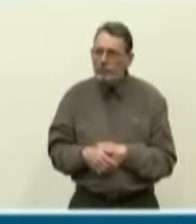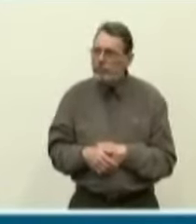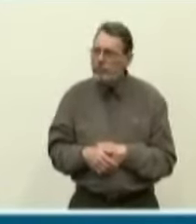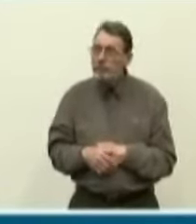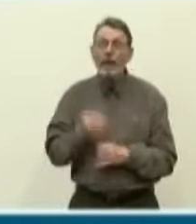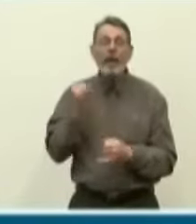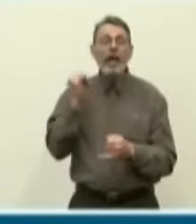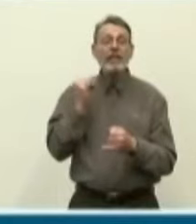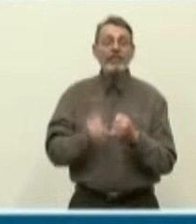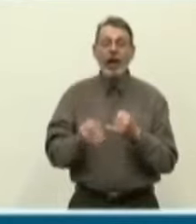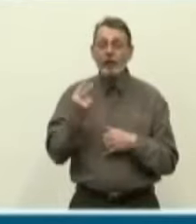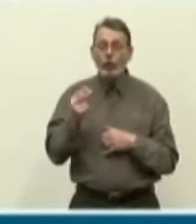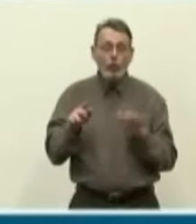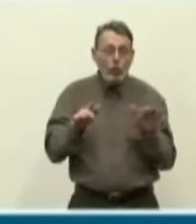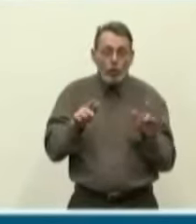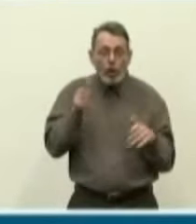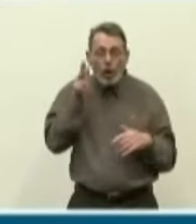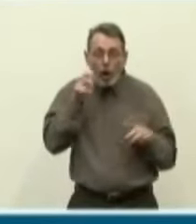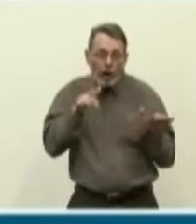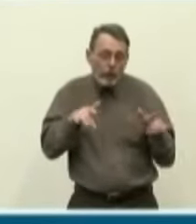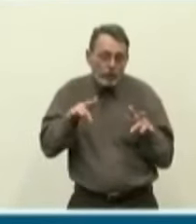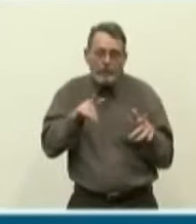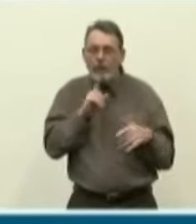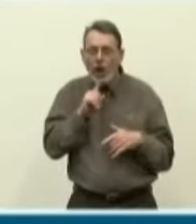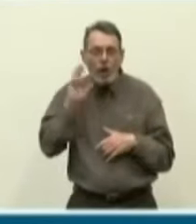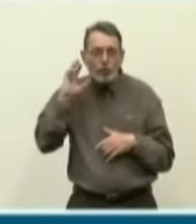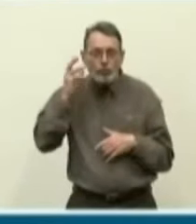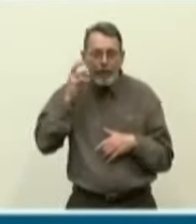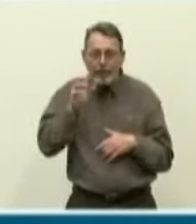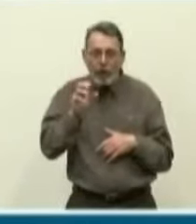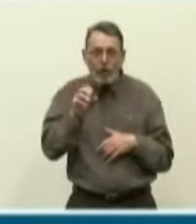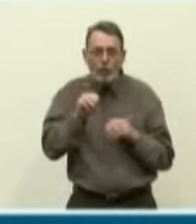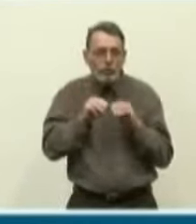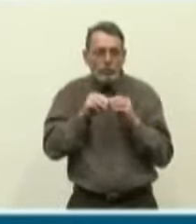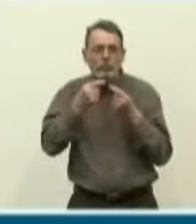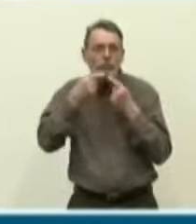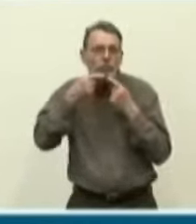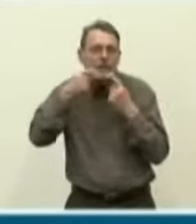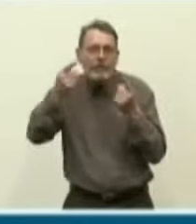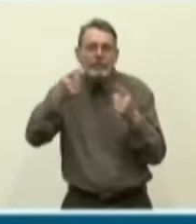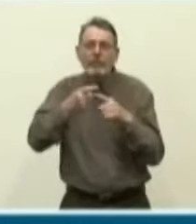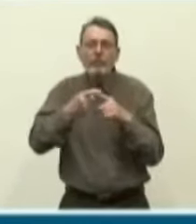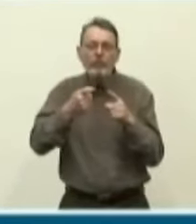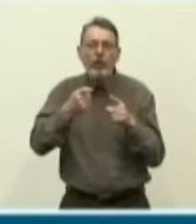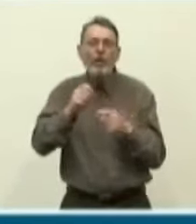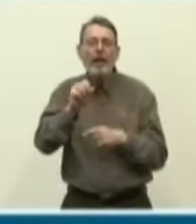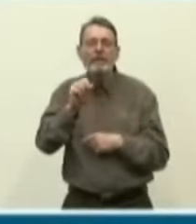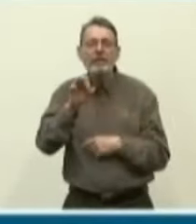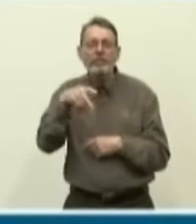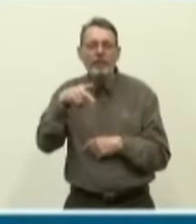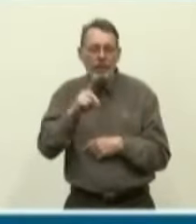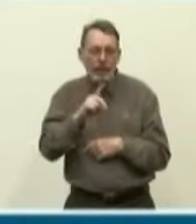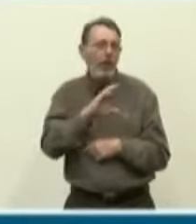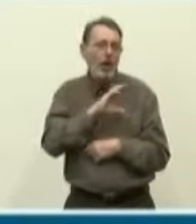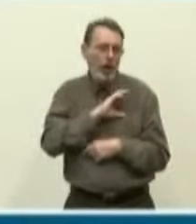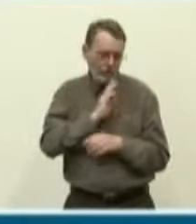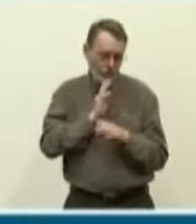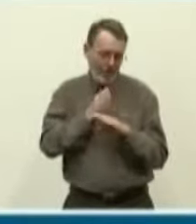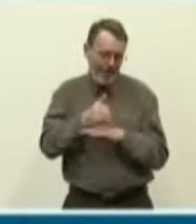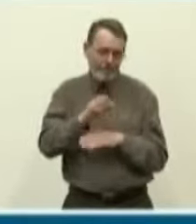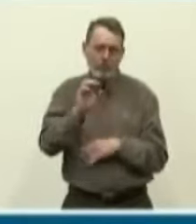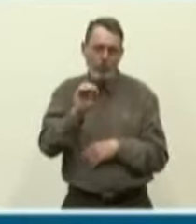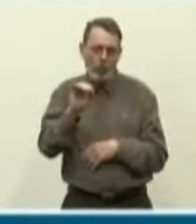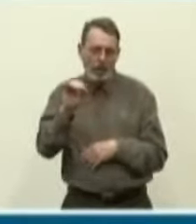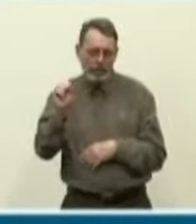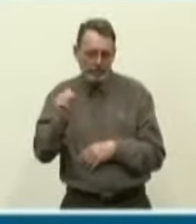Final two audio clips consist of radio transmissions made by SFPD officers after the officer-involved shooting.